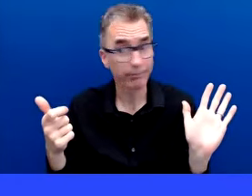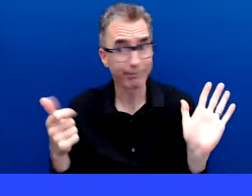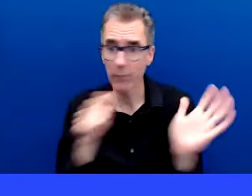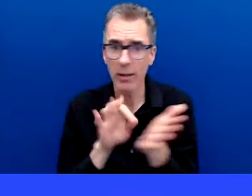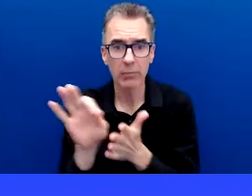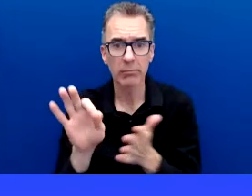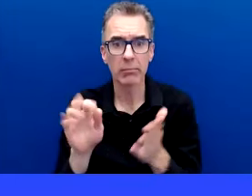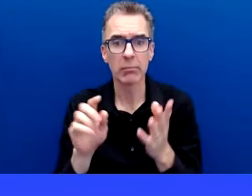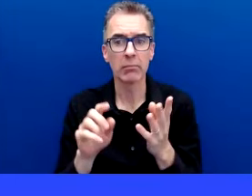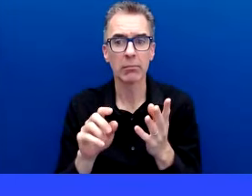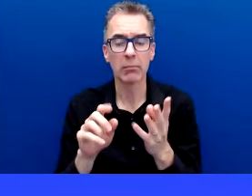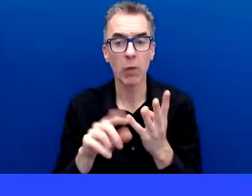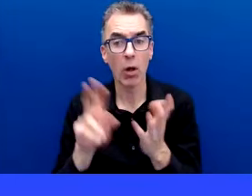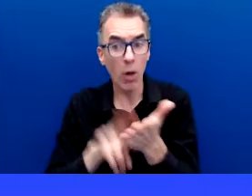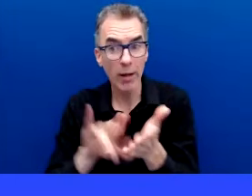RSI.